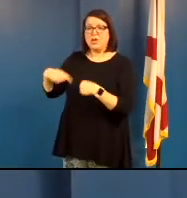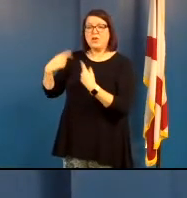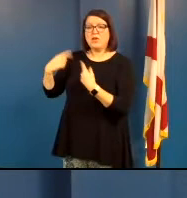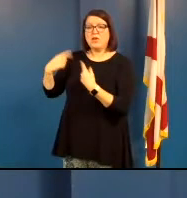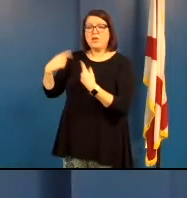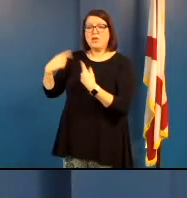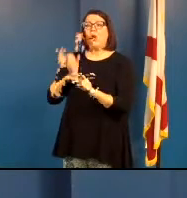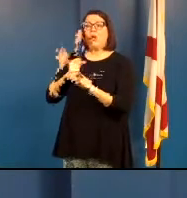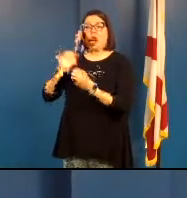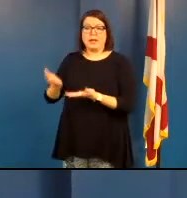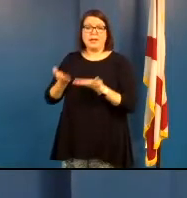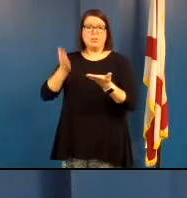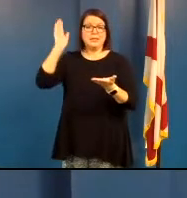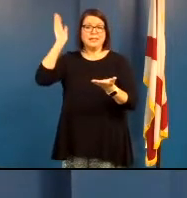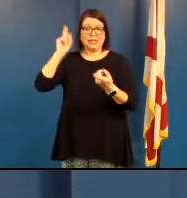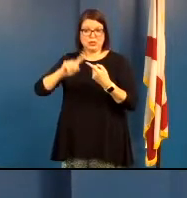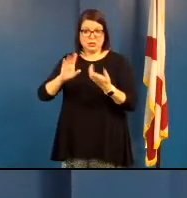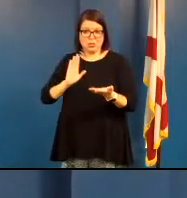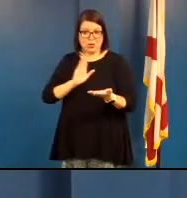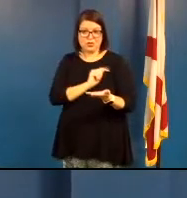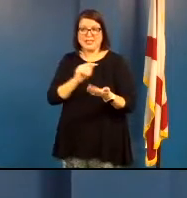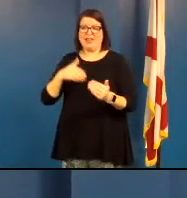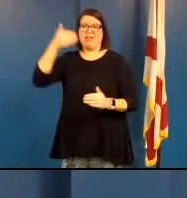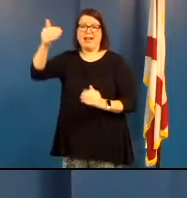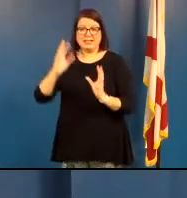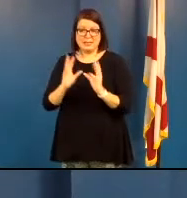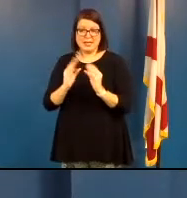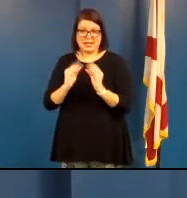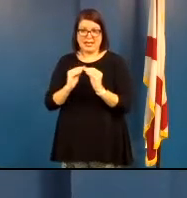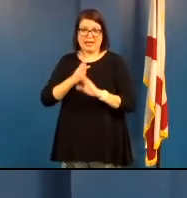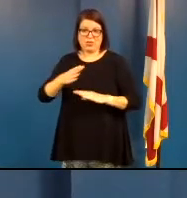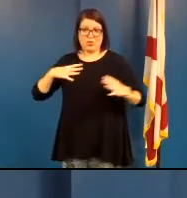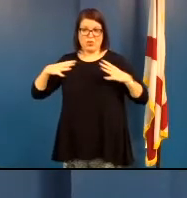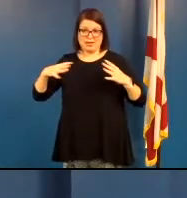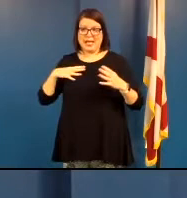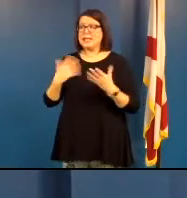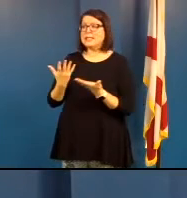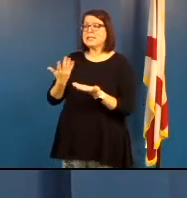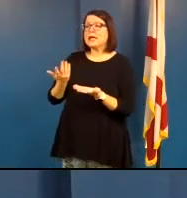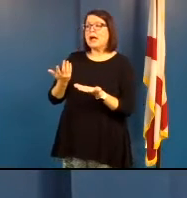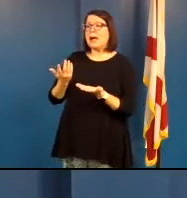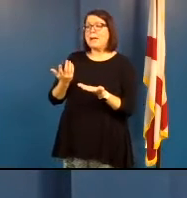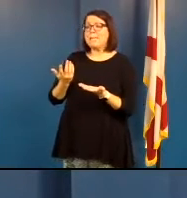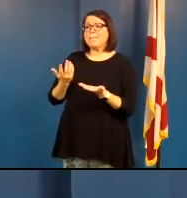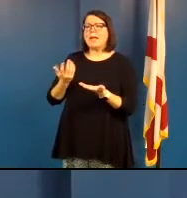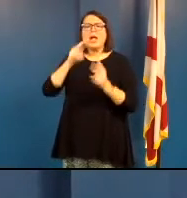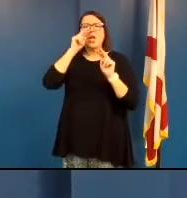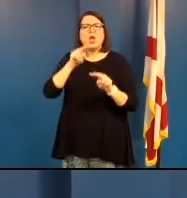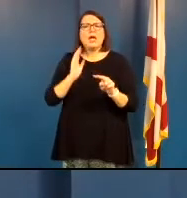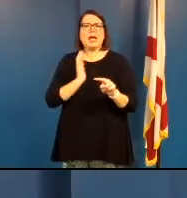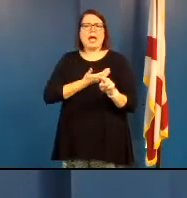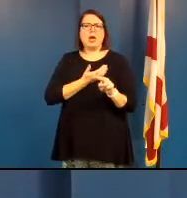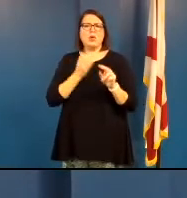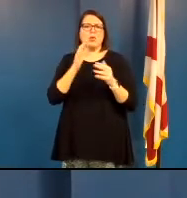of property, if that's what the board desires, as well as the best opportunity. While the staff did an amazing job